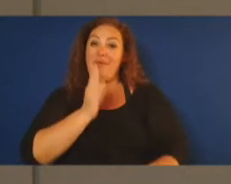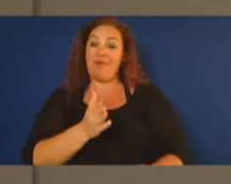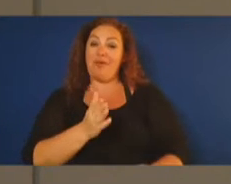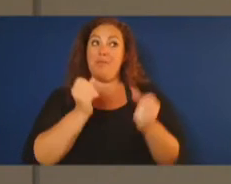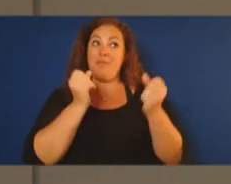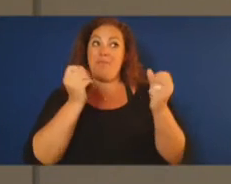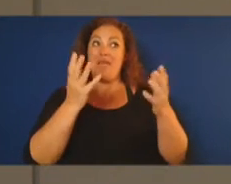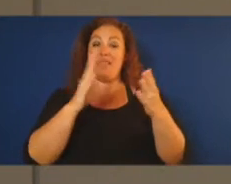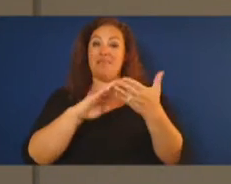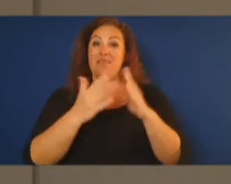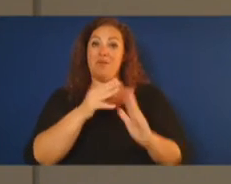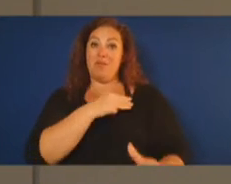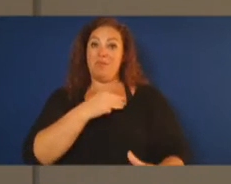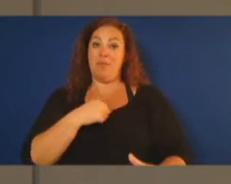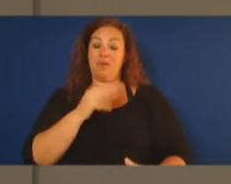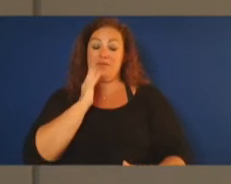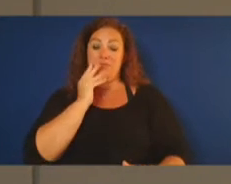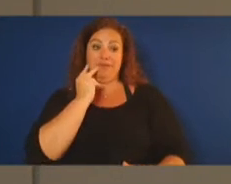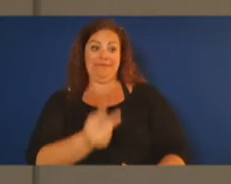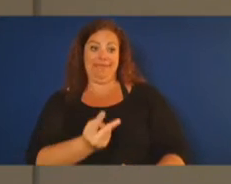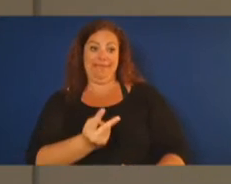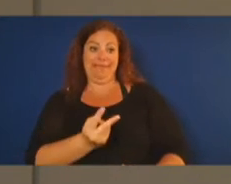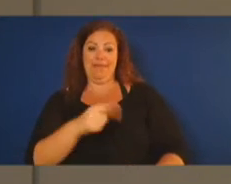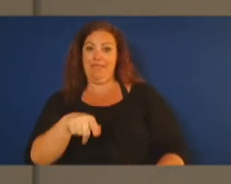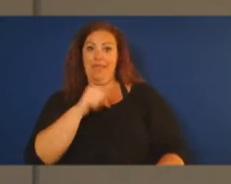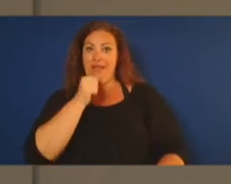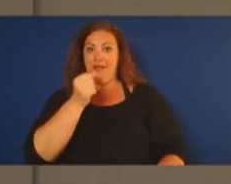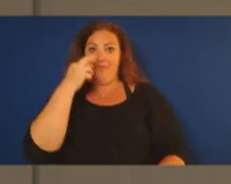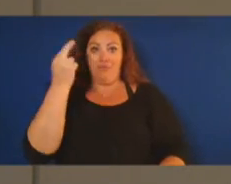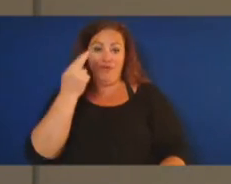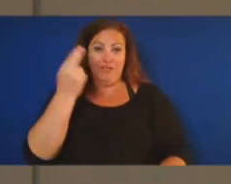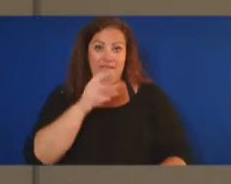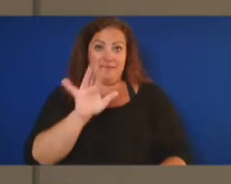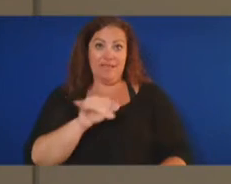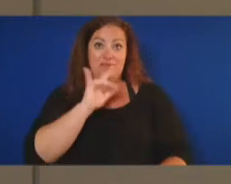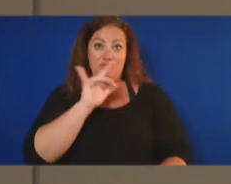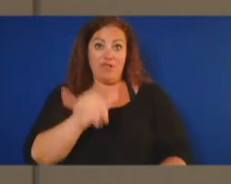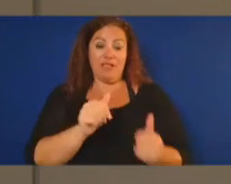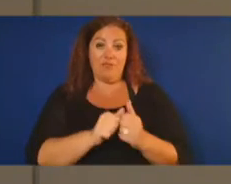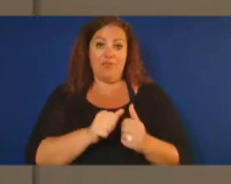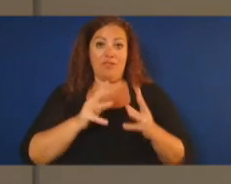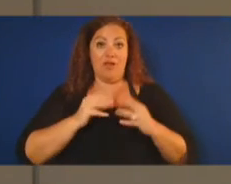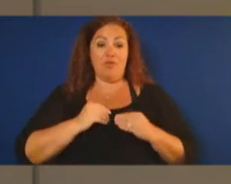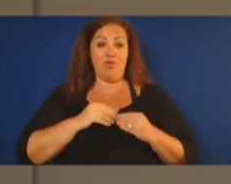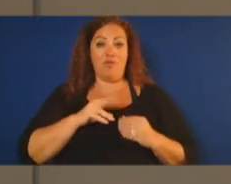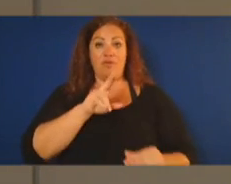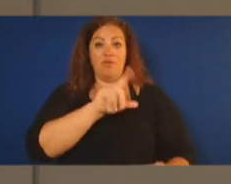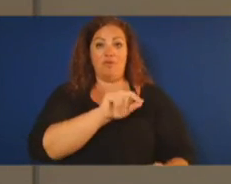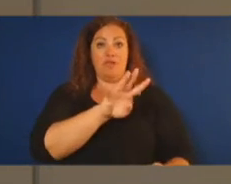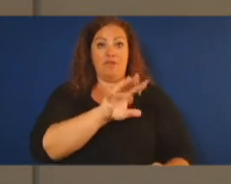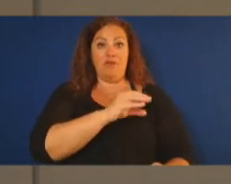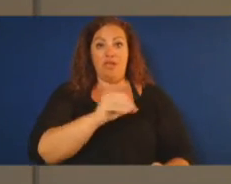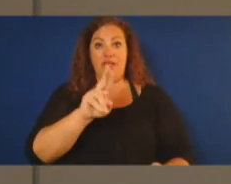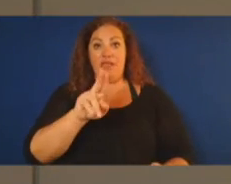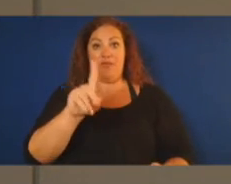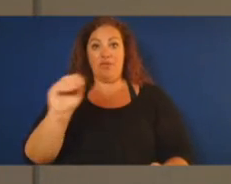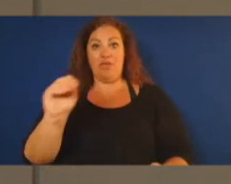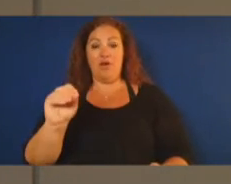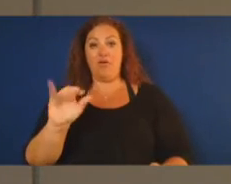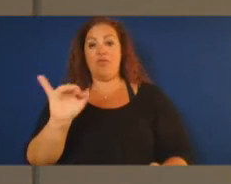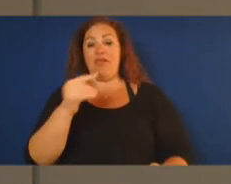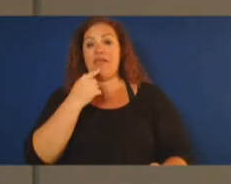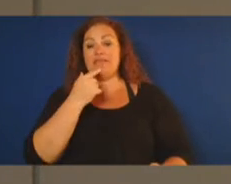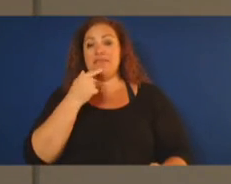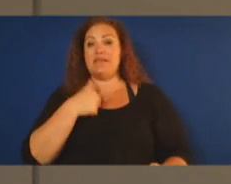members are going to see things that they didn't realize was a reality with the approval of the 2040 and the Udo so um like I said I I